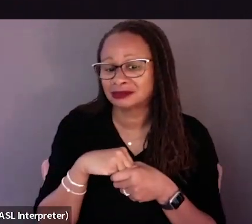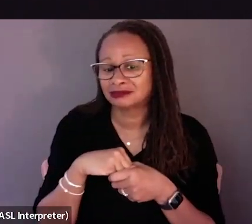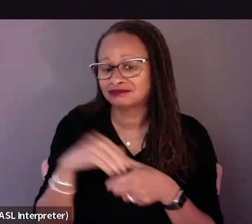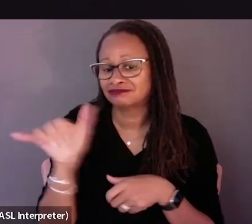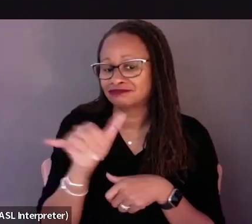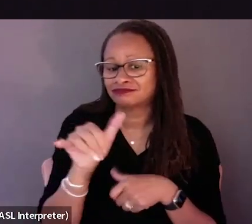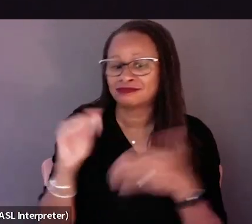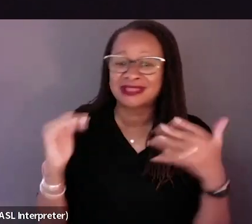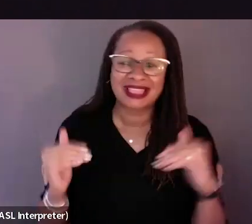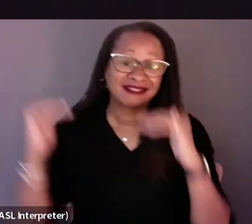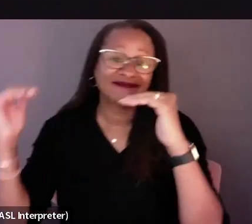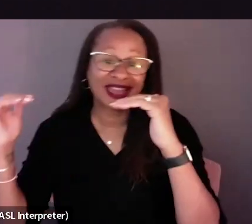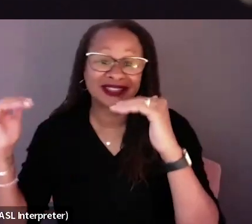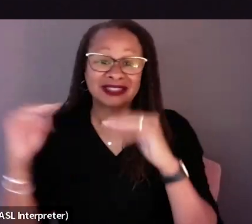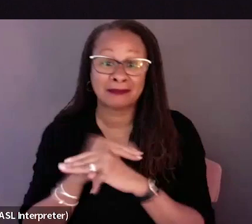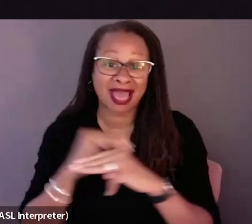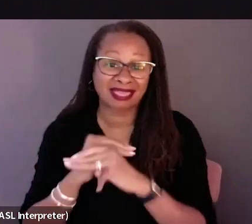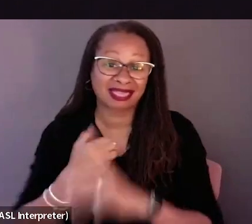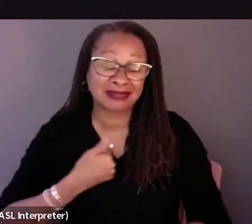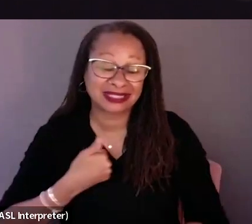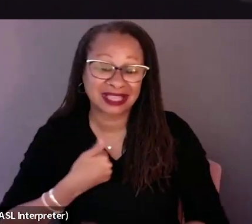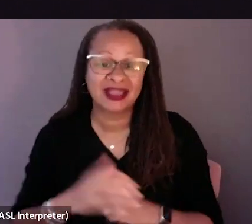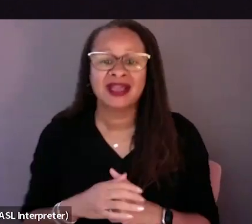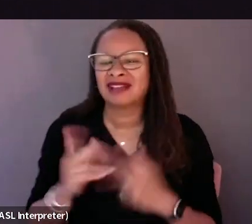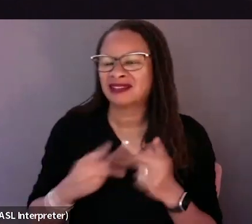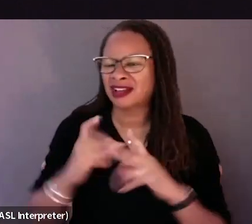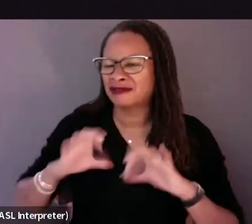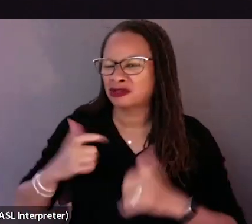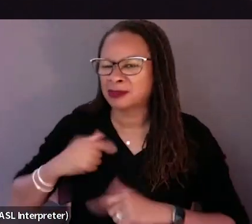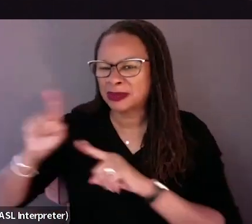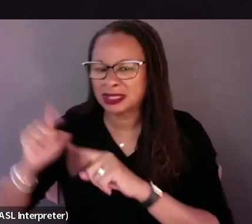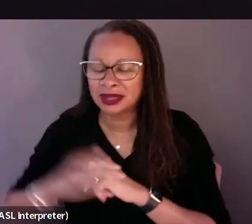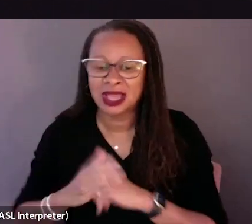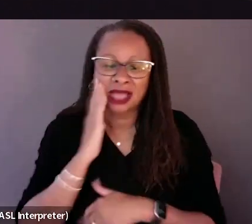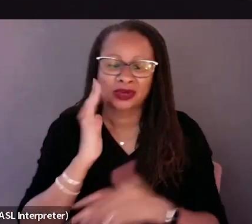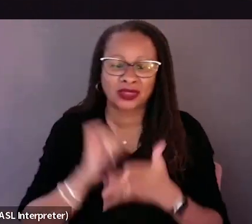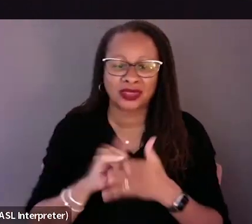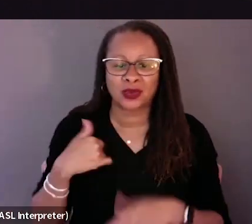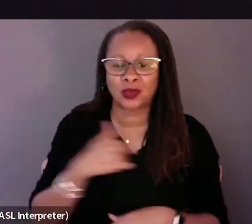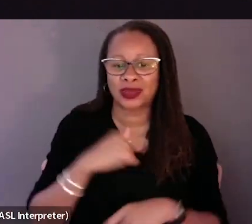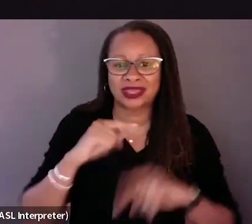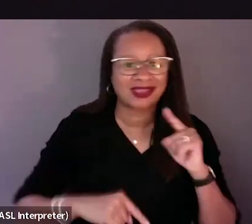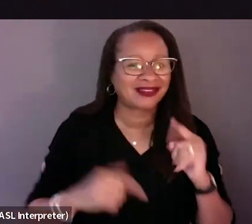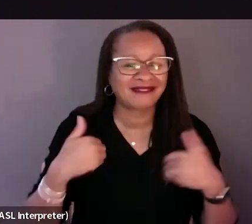with advanced math kind of a group. So I knew that we gonna have